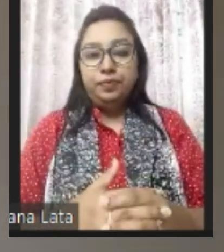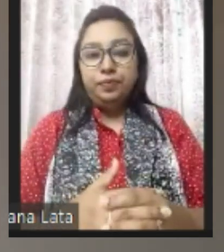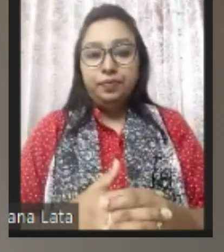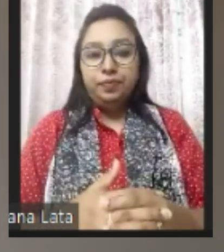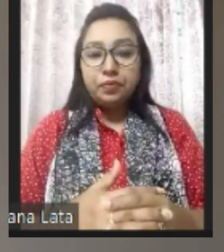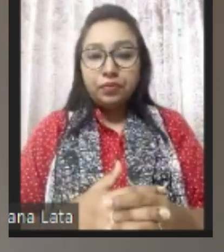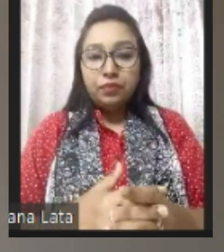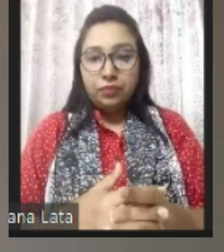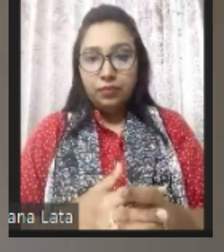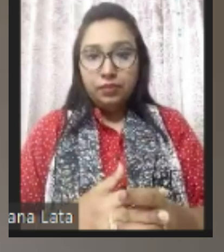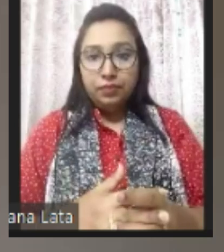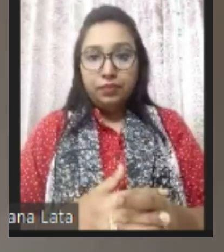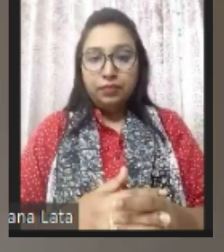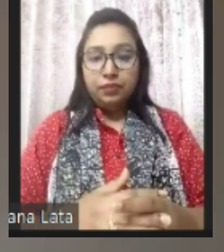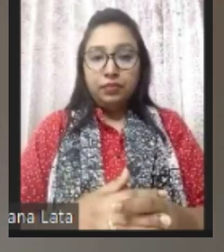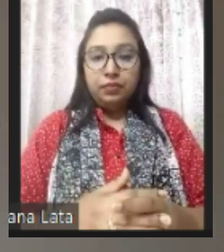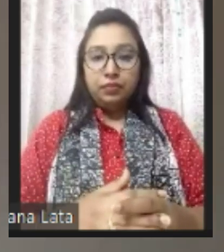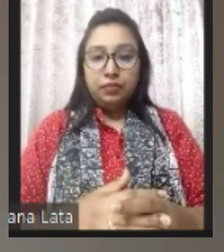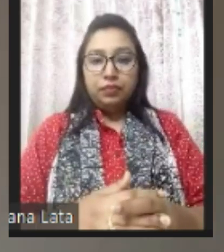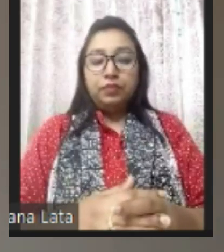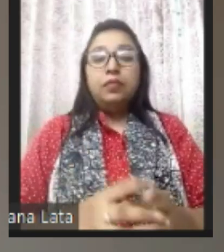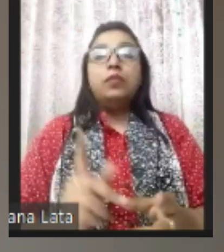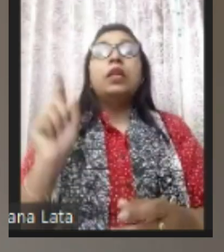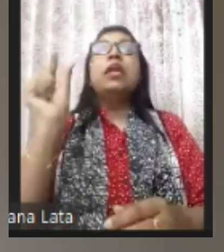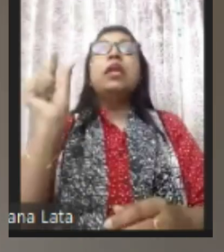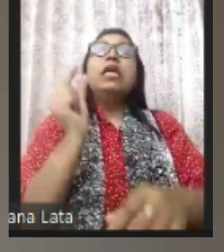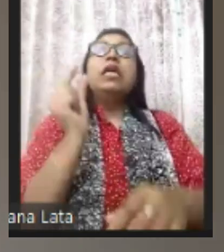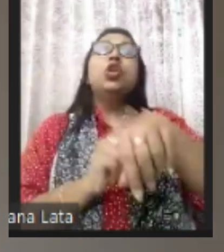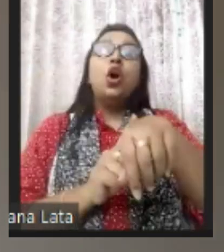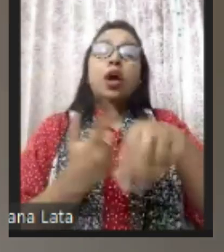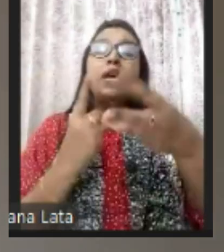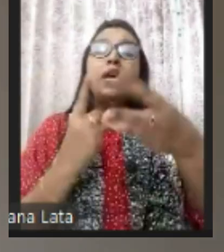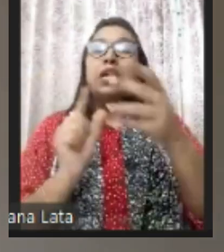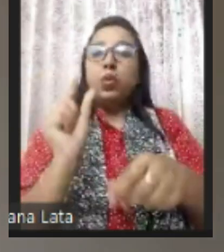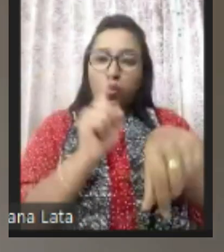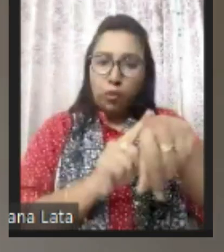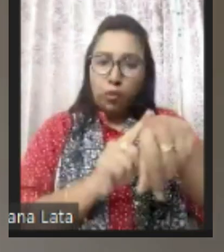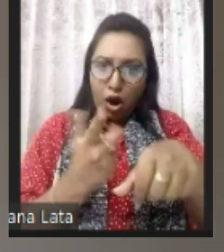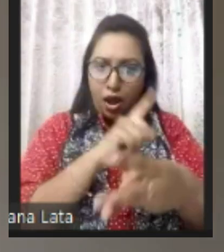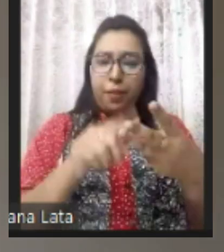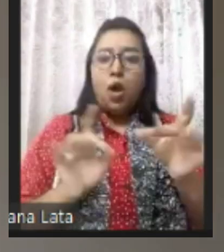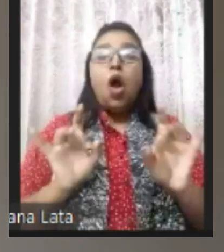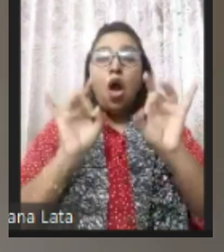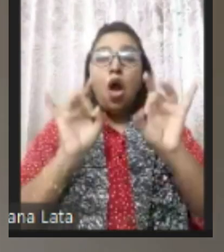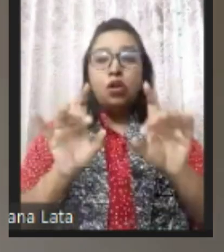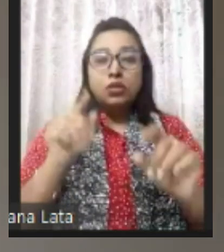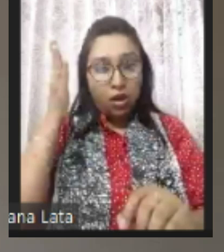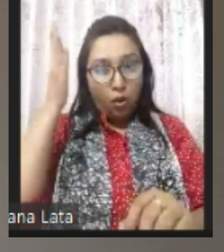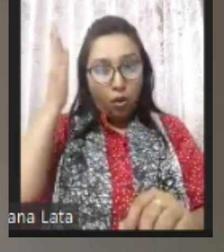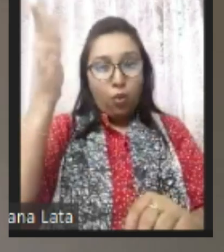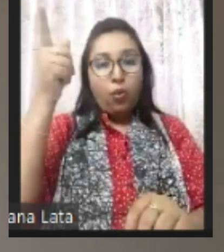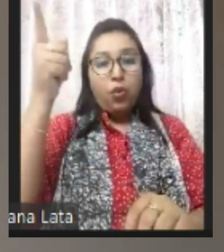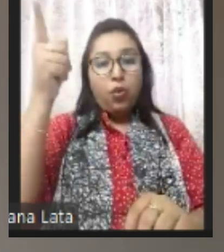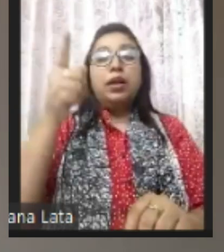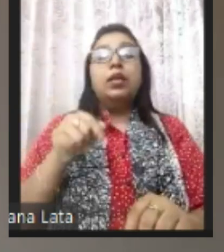in Europe and in Australia, there are standards. Australia's, for example, adopted the